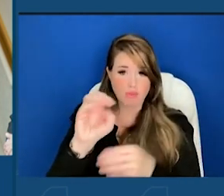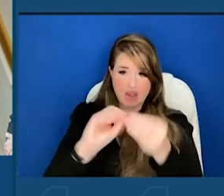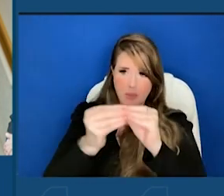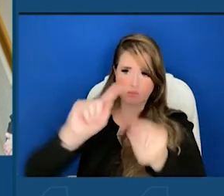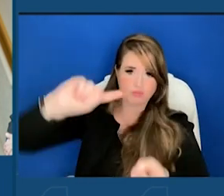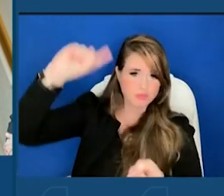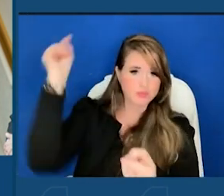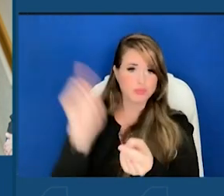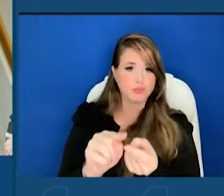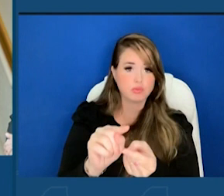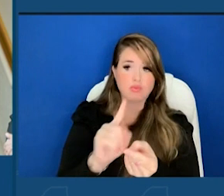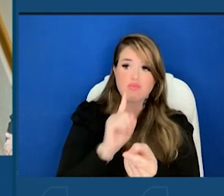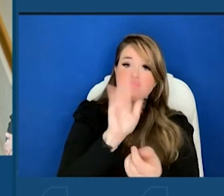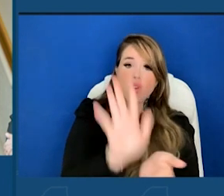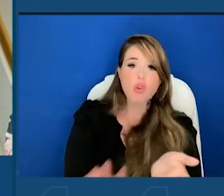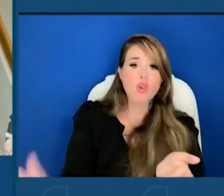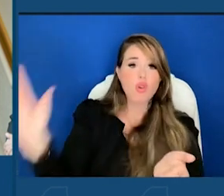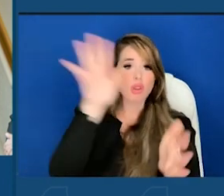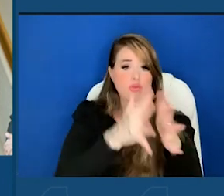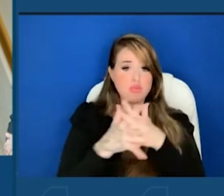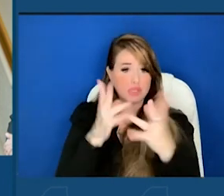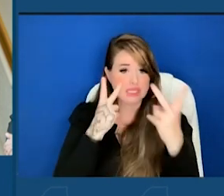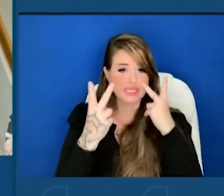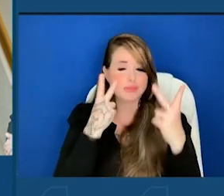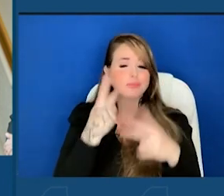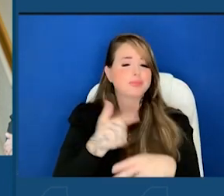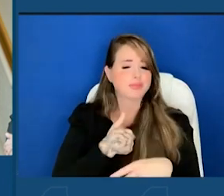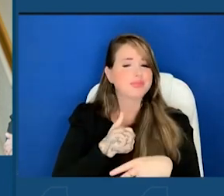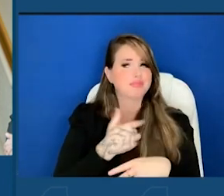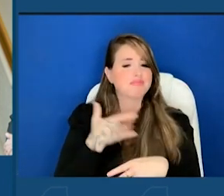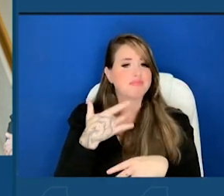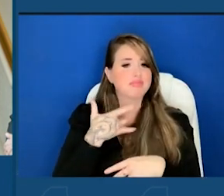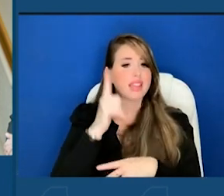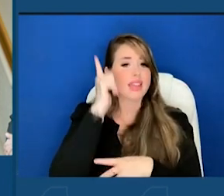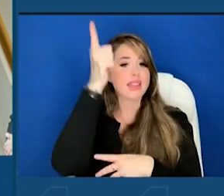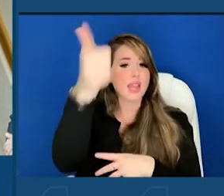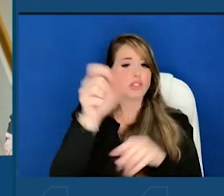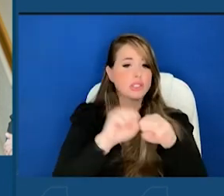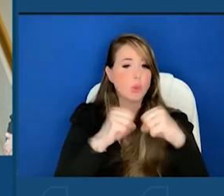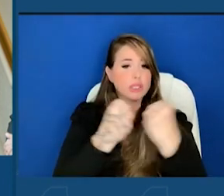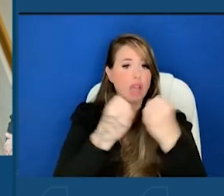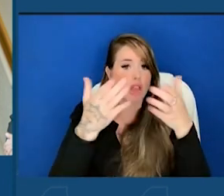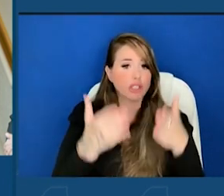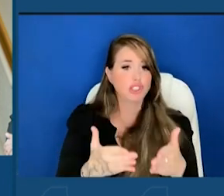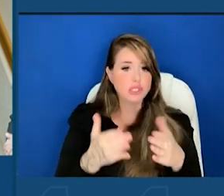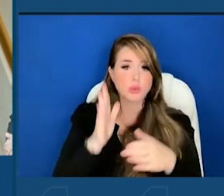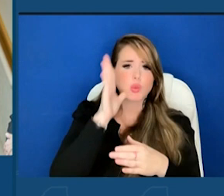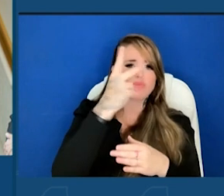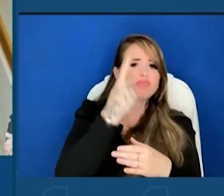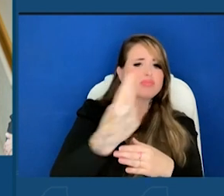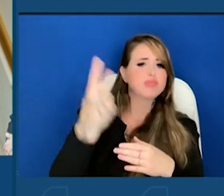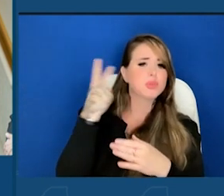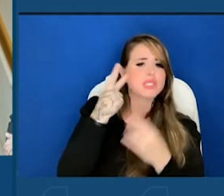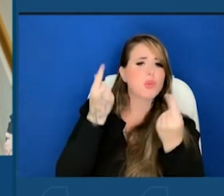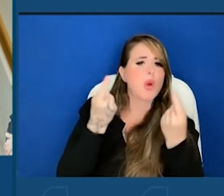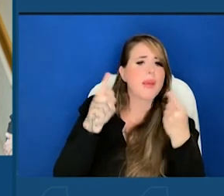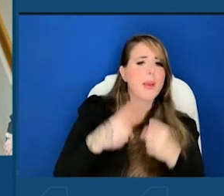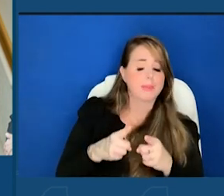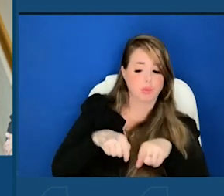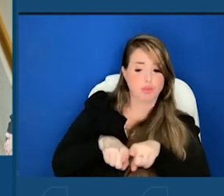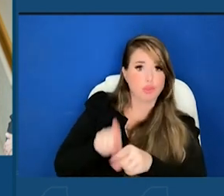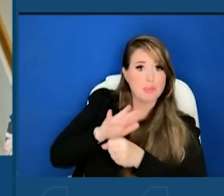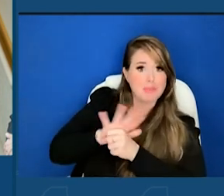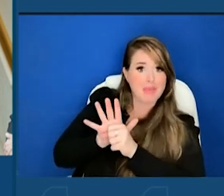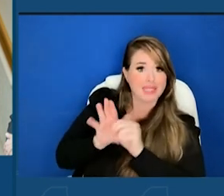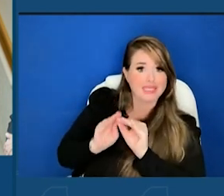all across the country. And someday sociologists will have to help us figure out why. What happened during that pandemic, that time of isolation and time